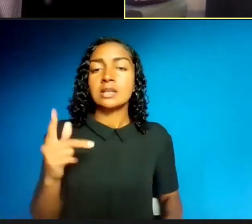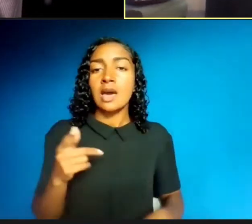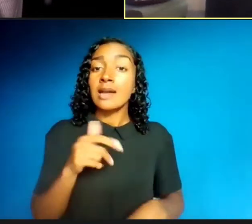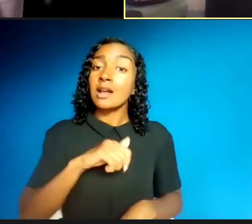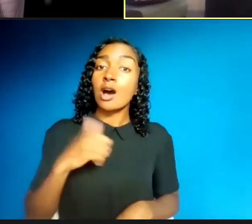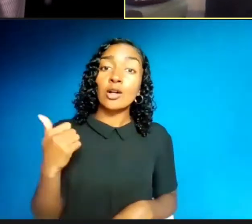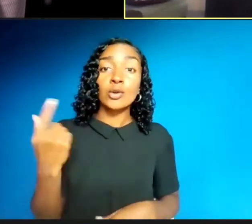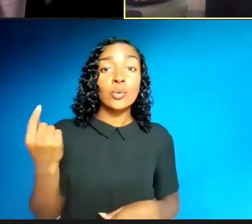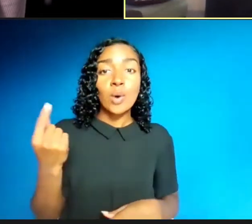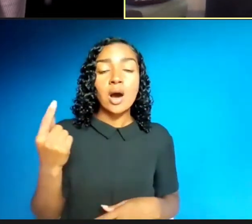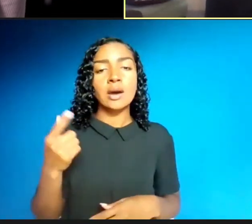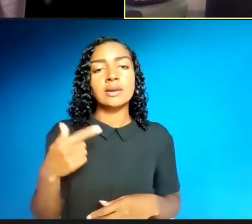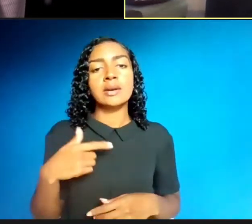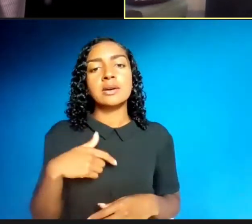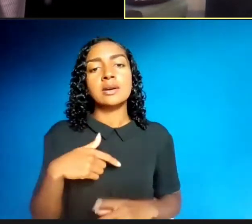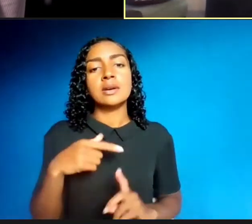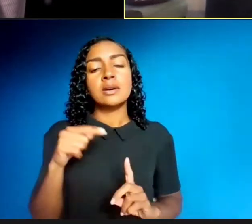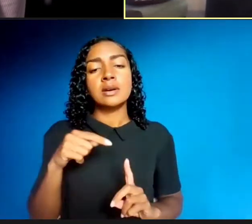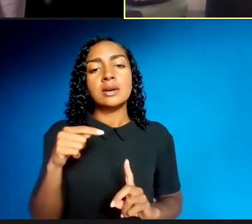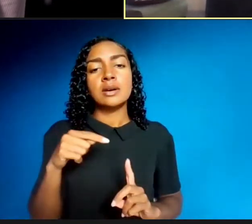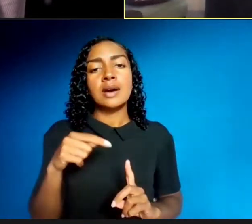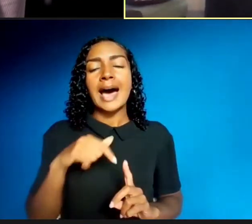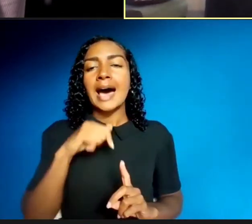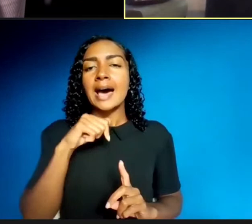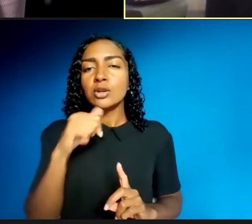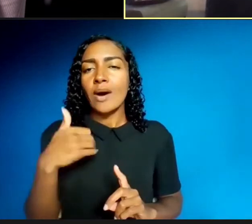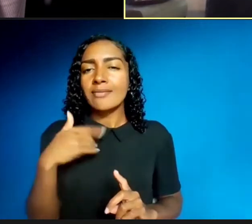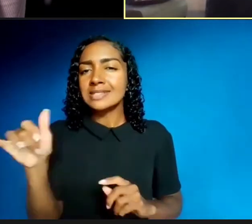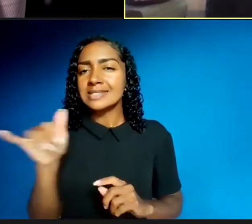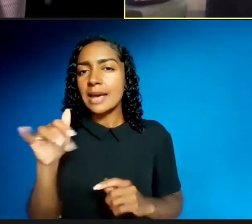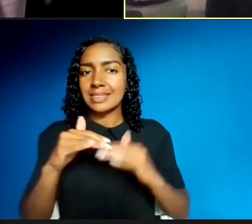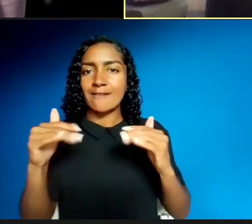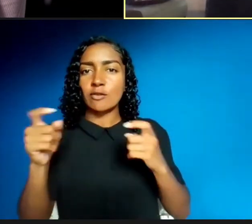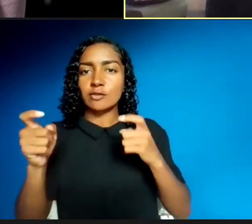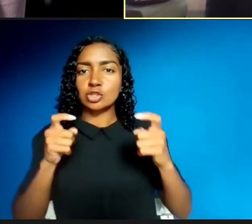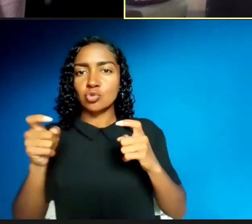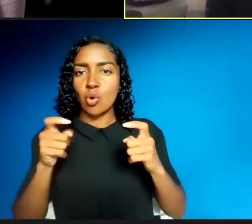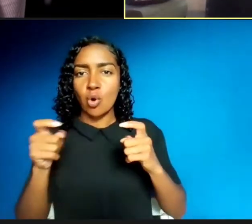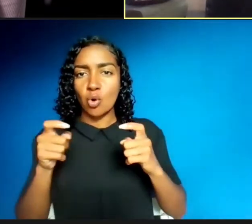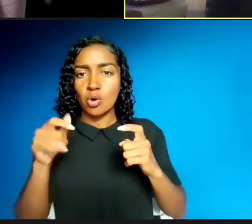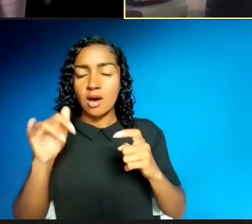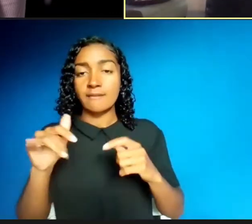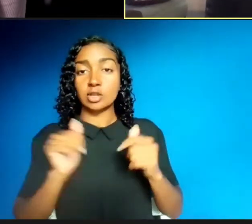control over the show then that I do now. There's things in that episode that I don't agree with.